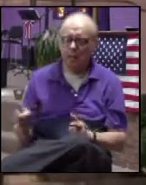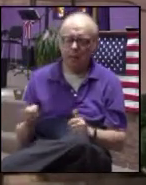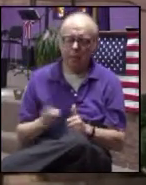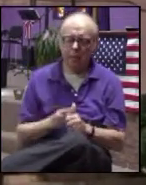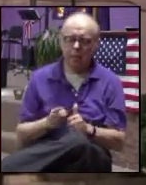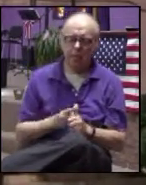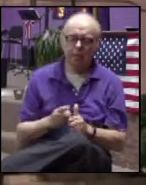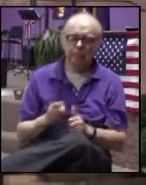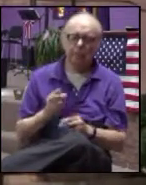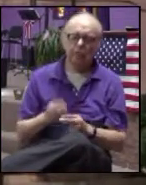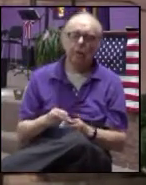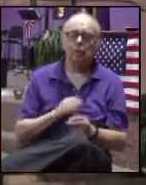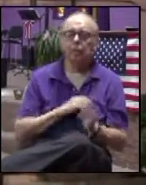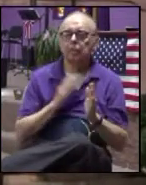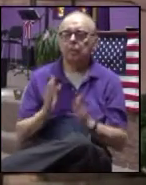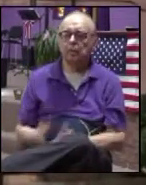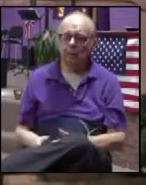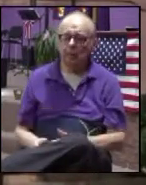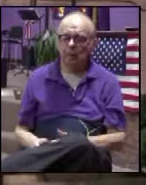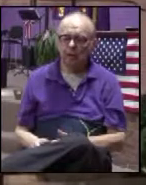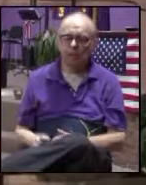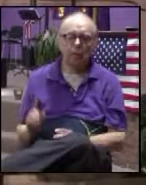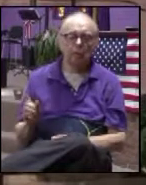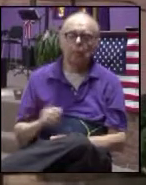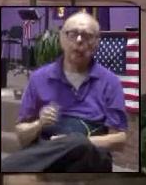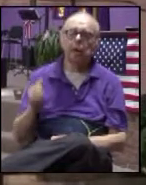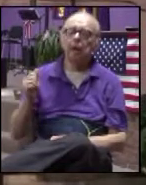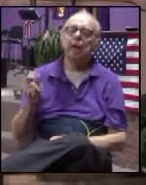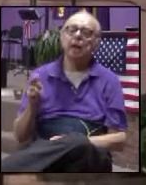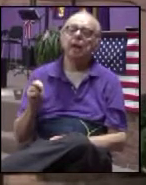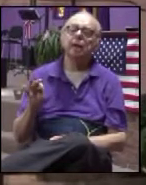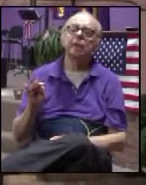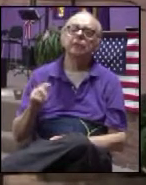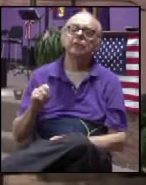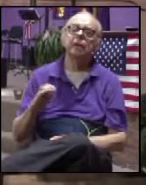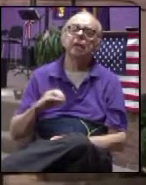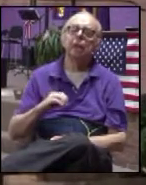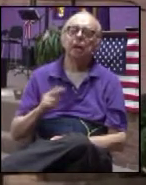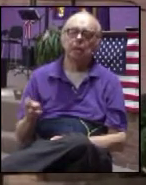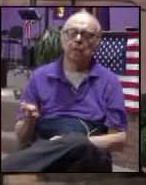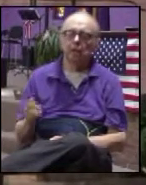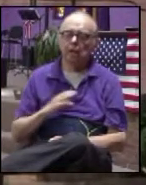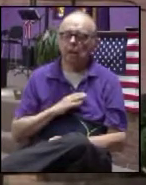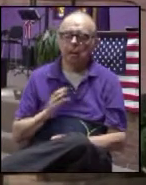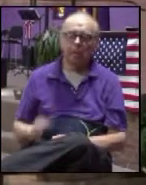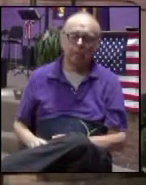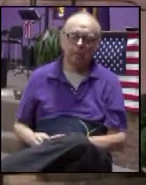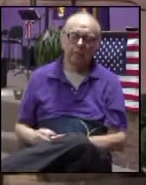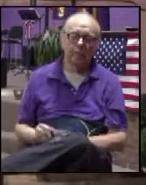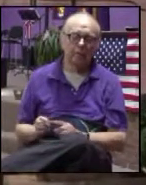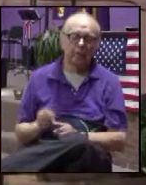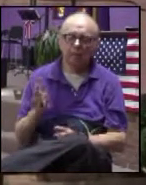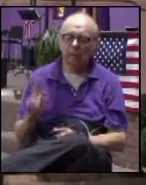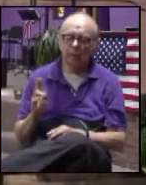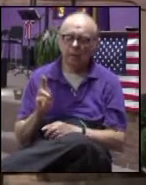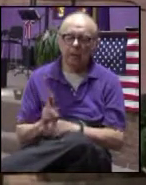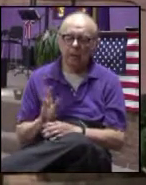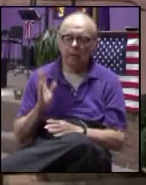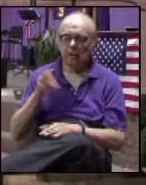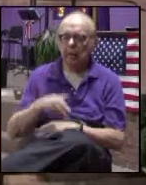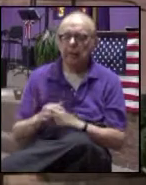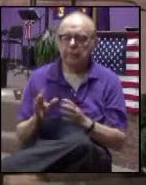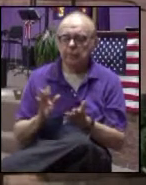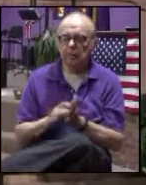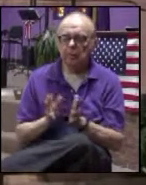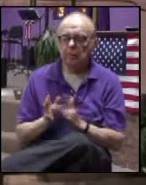called Christians at Antioch. The word Christian was never used until after